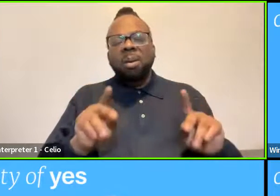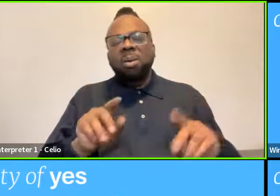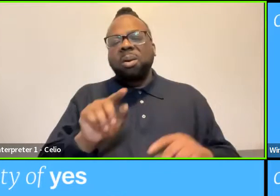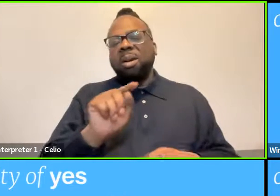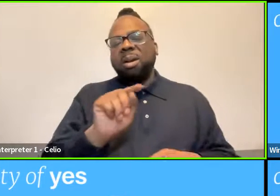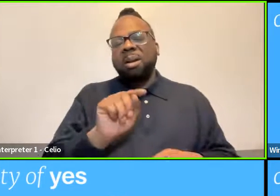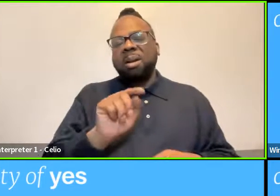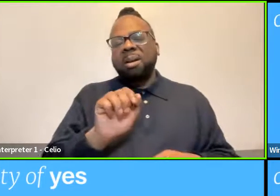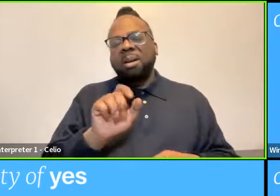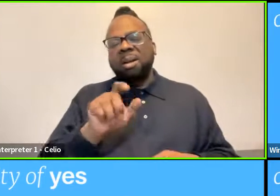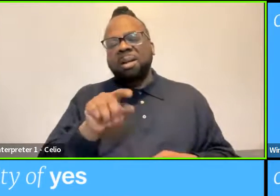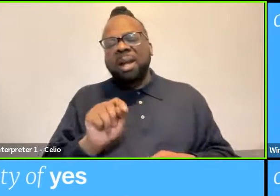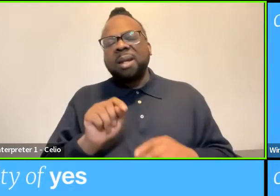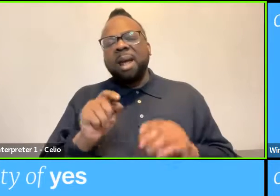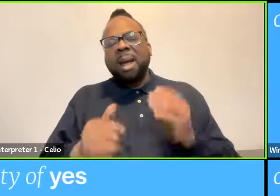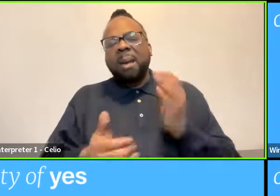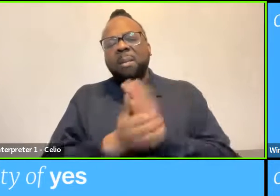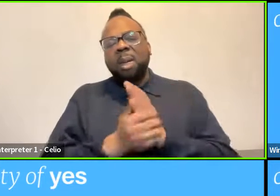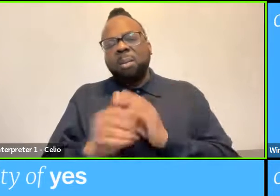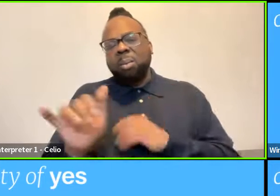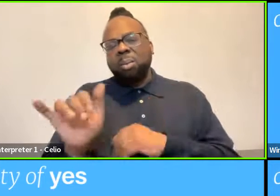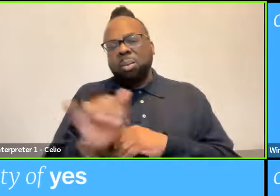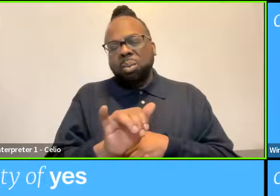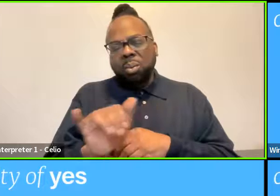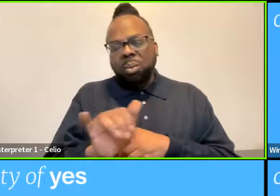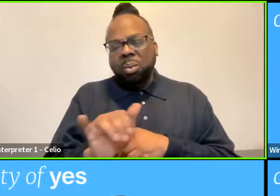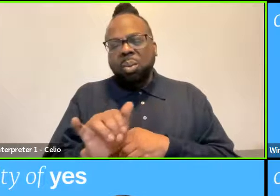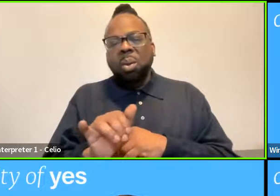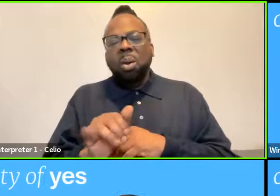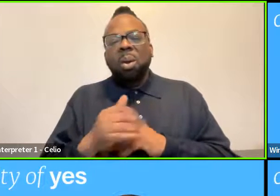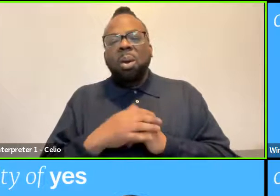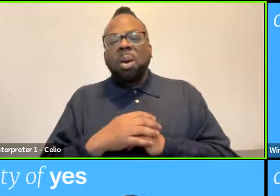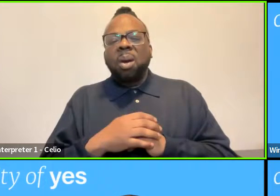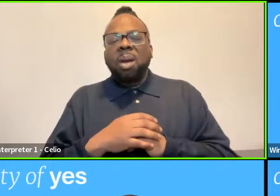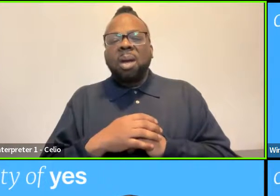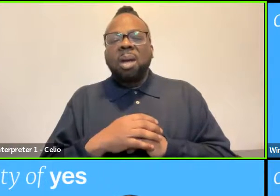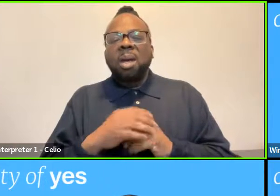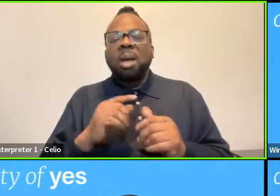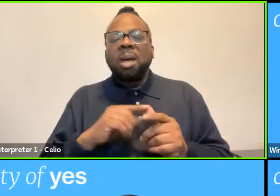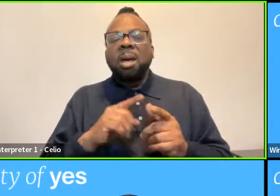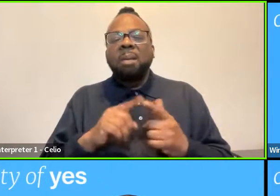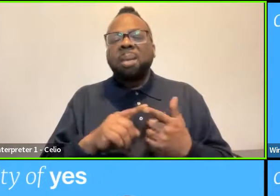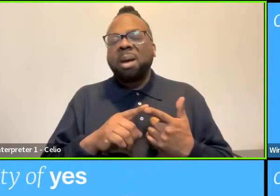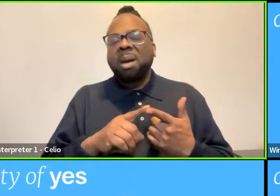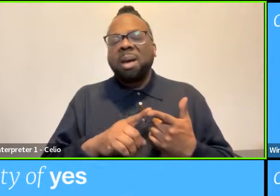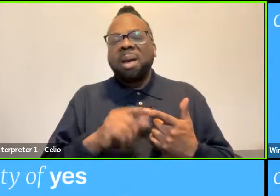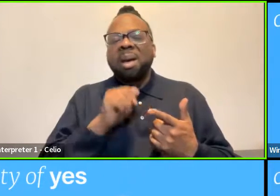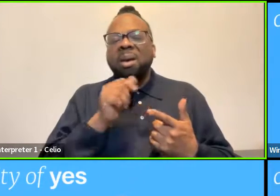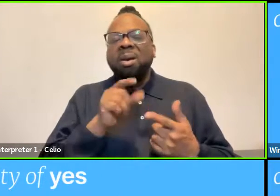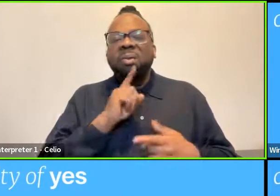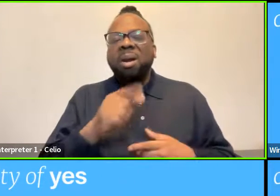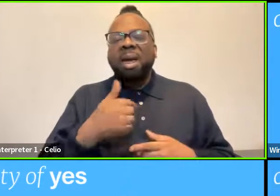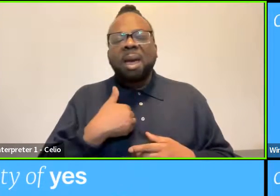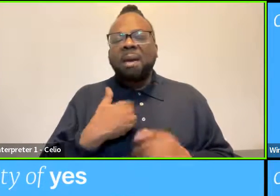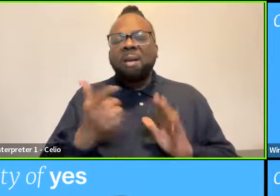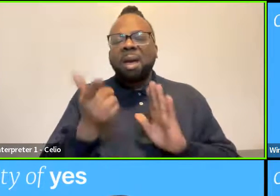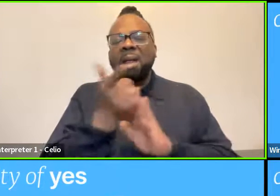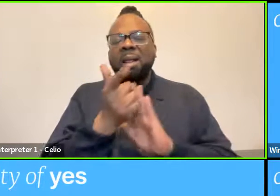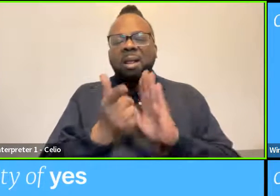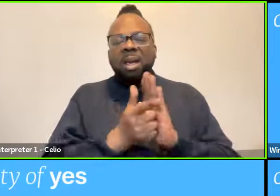opportunities for social housing, among other types of housing. But there aren't really legal ways for